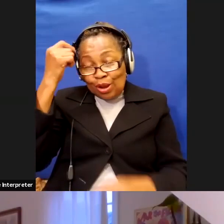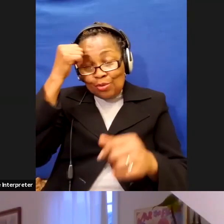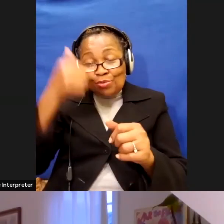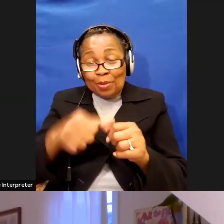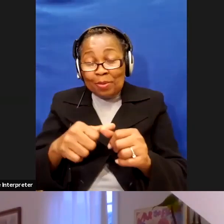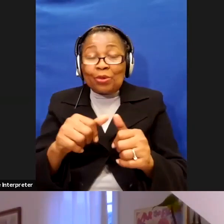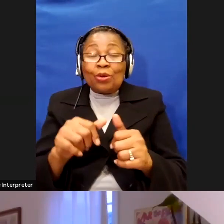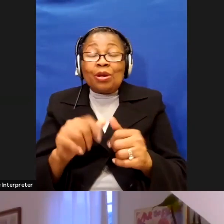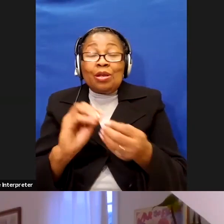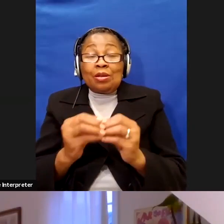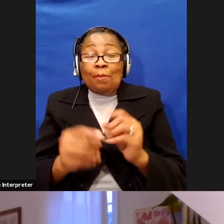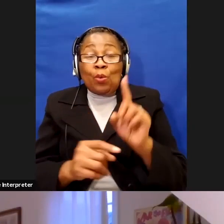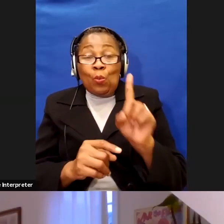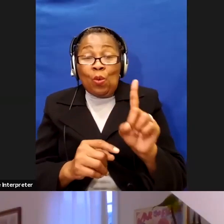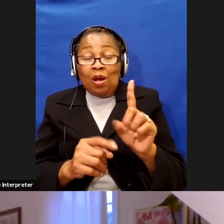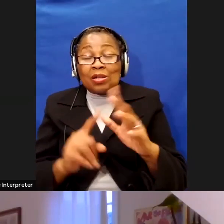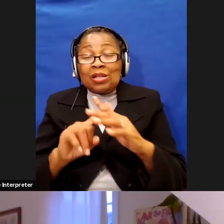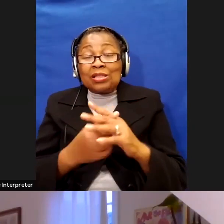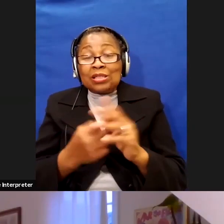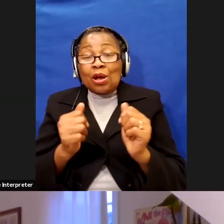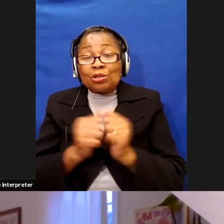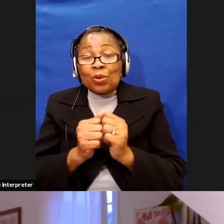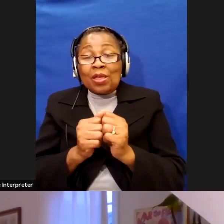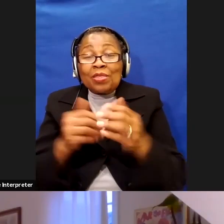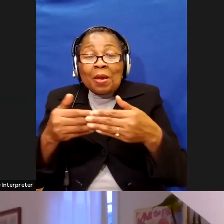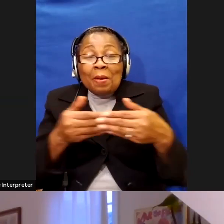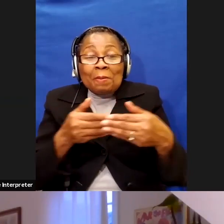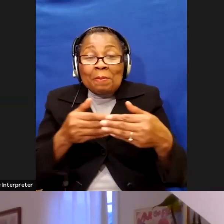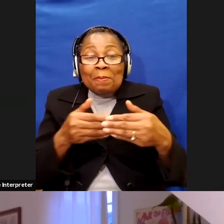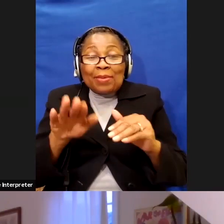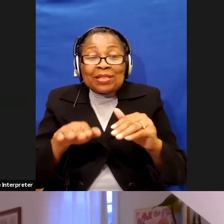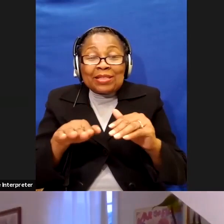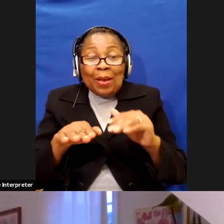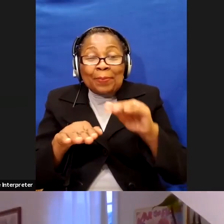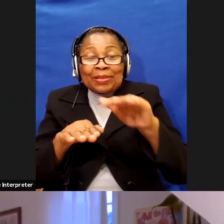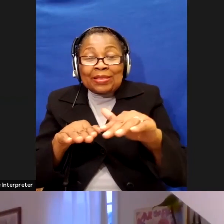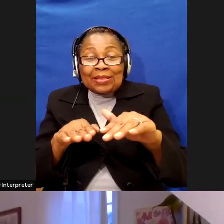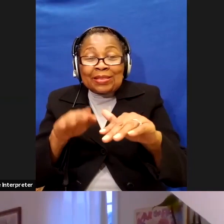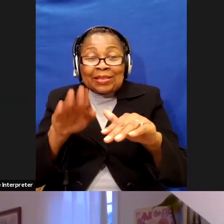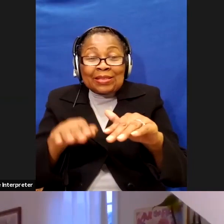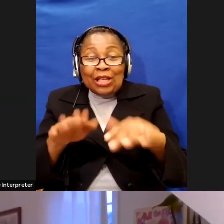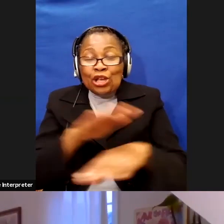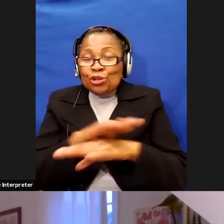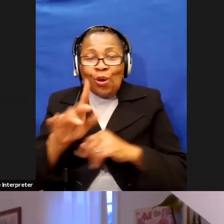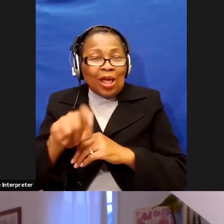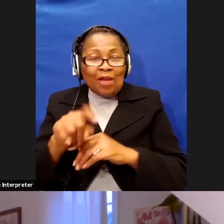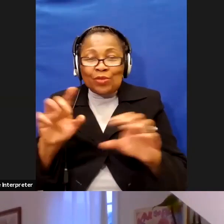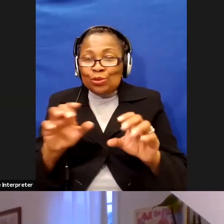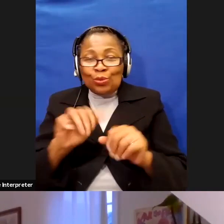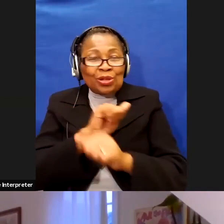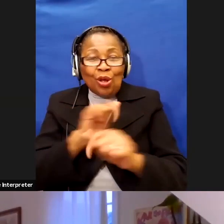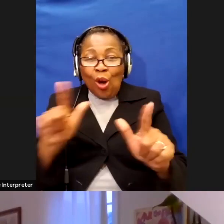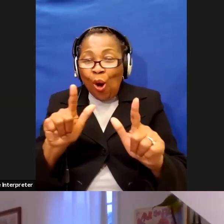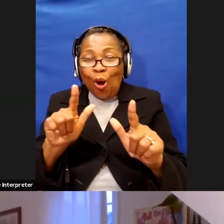one, it starts with small baby steps. You don't have to do it all at once. That's why your advisory group is